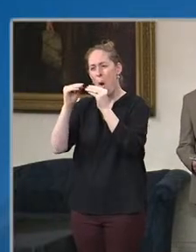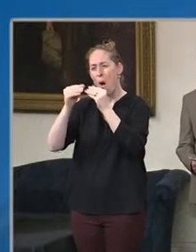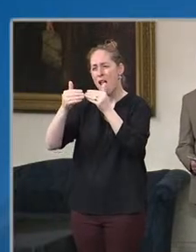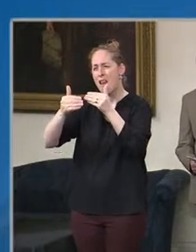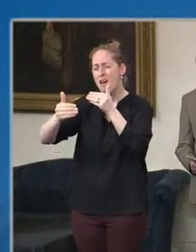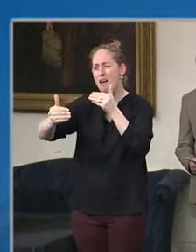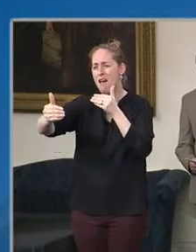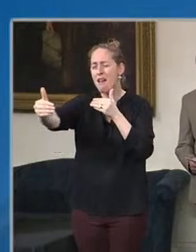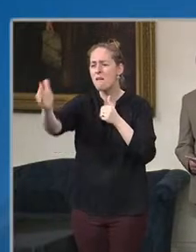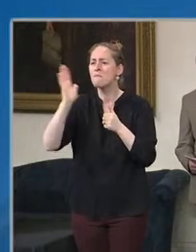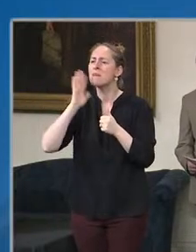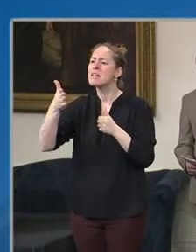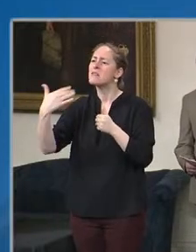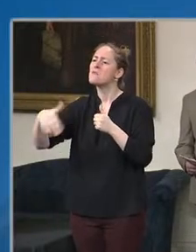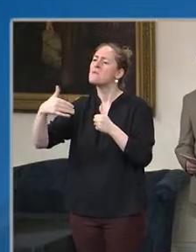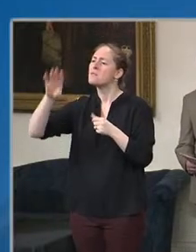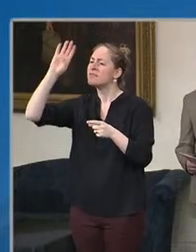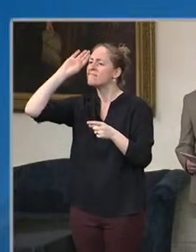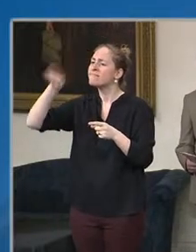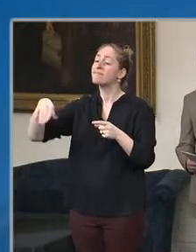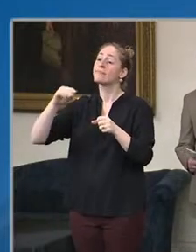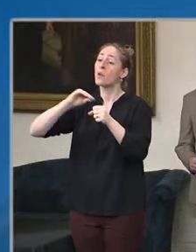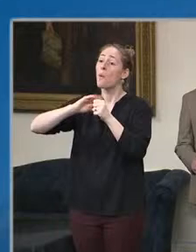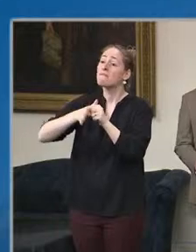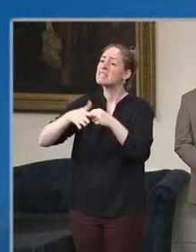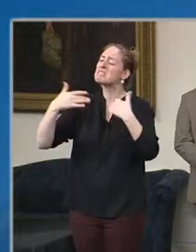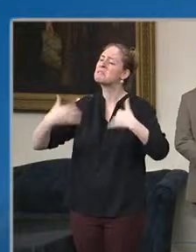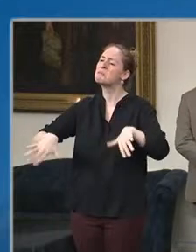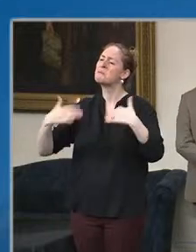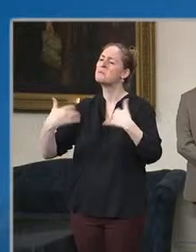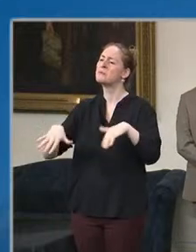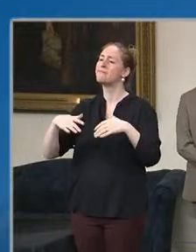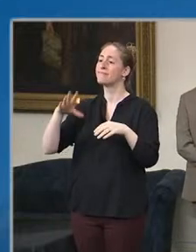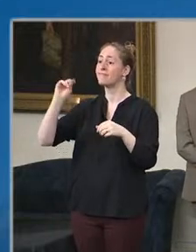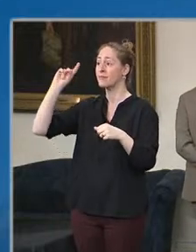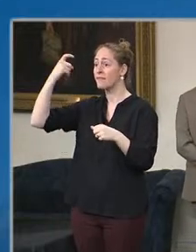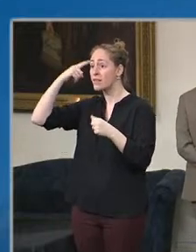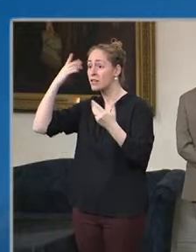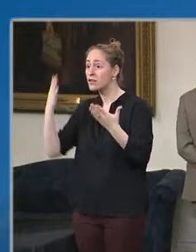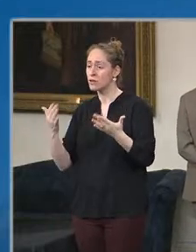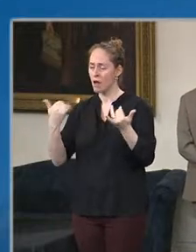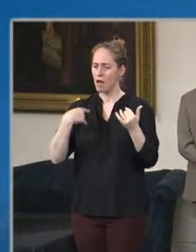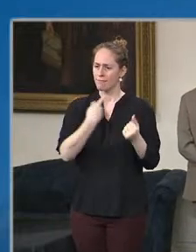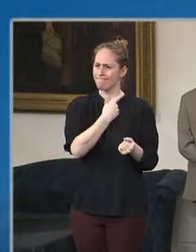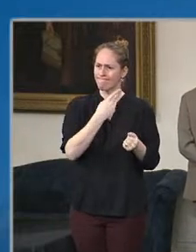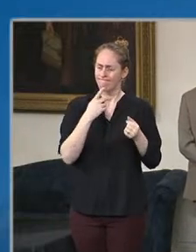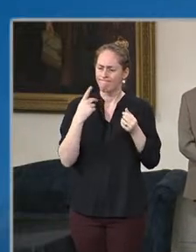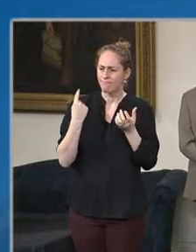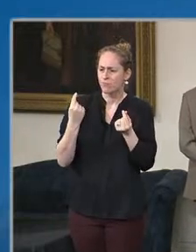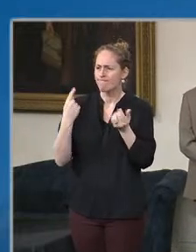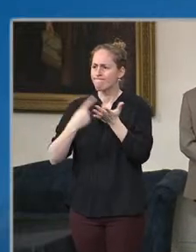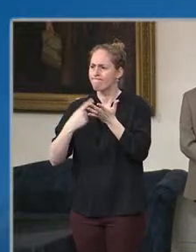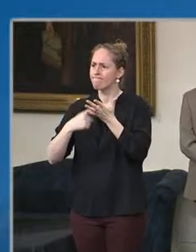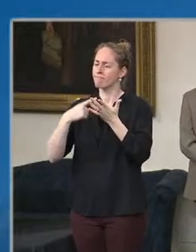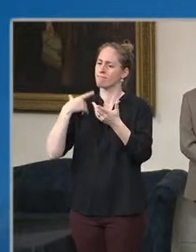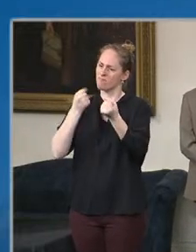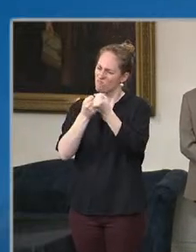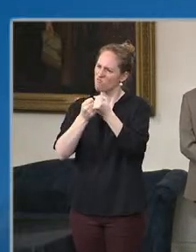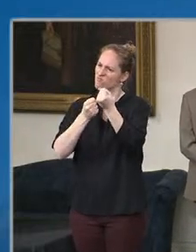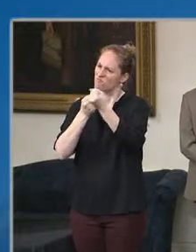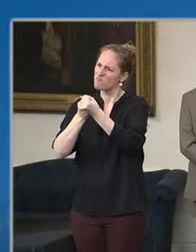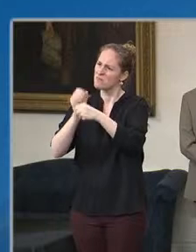Governor Hogan and we at the Department of Commerce have been committed to supporting Maryland's business community and keeping our economy